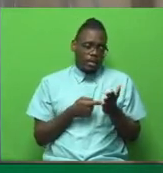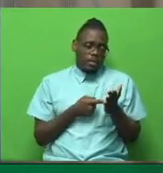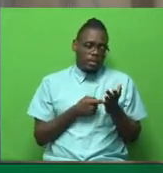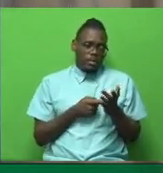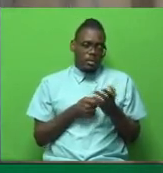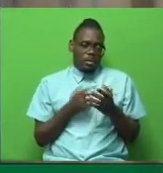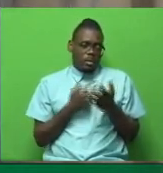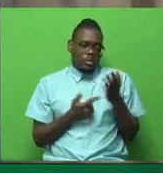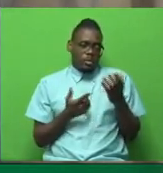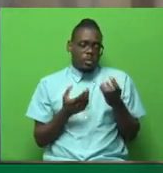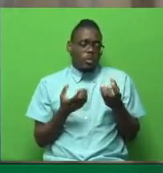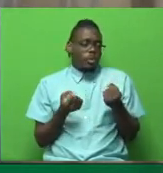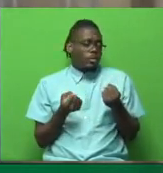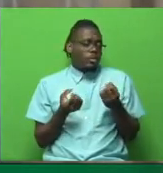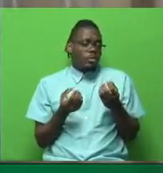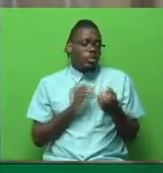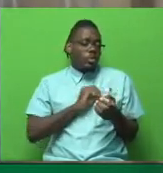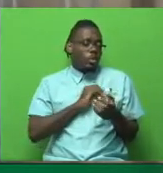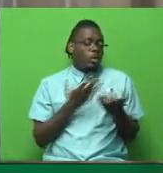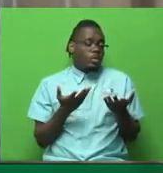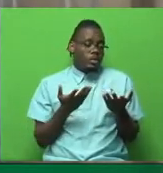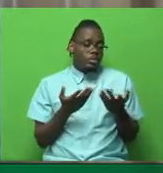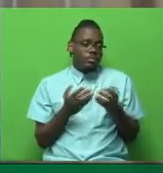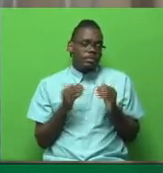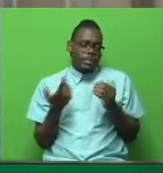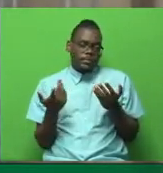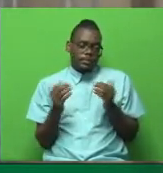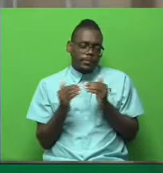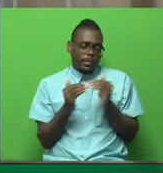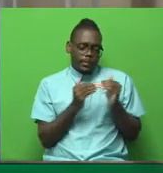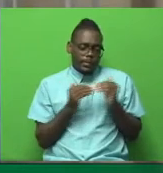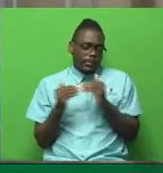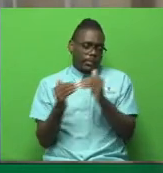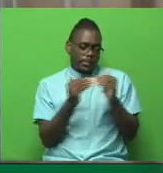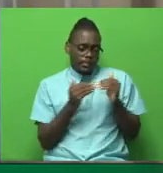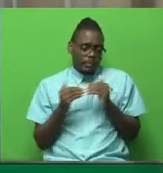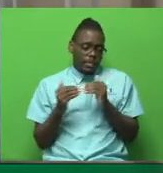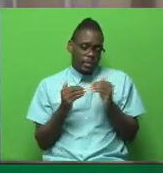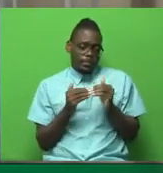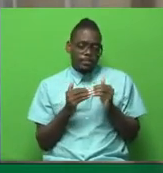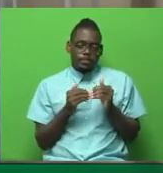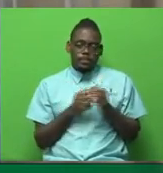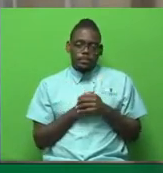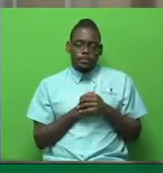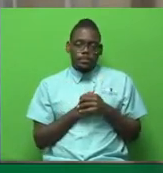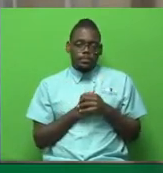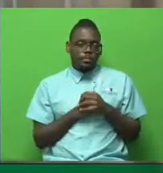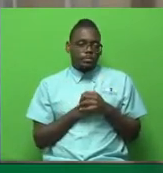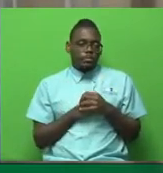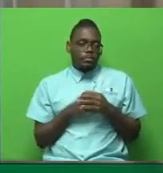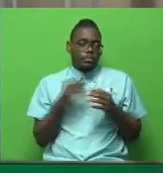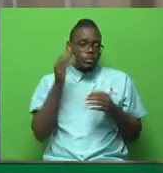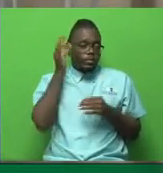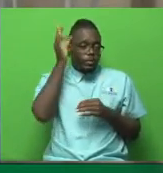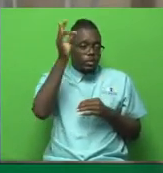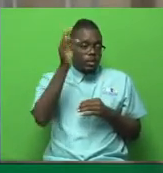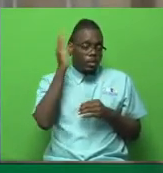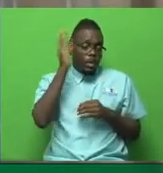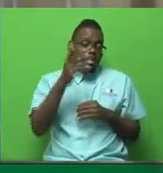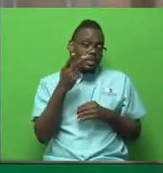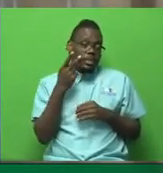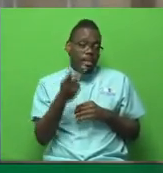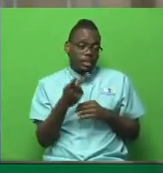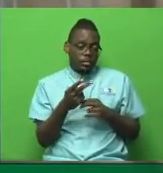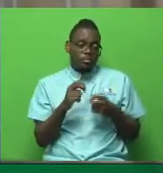our foreign Reserves almost equal and that's a crisis waiting to have Madam speaker but that's this